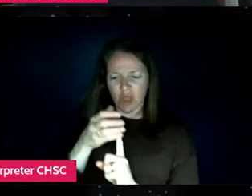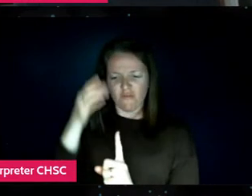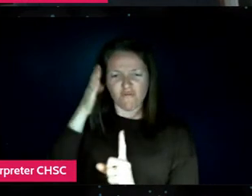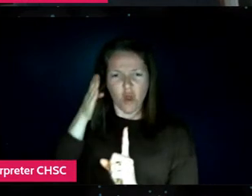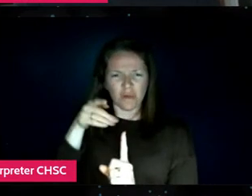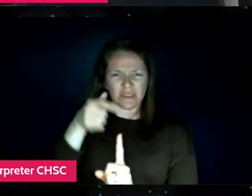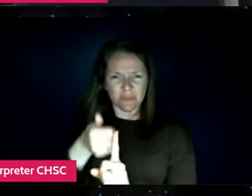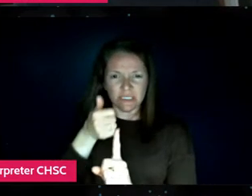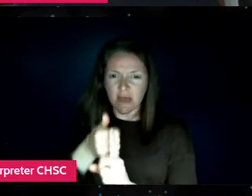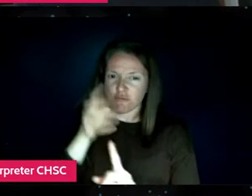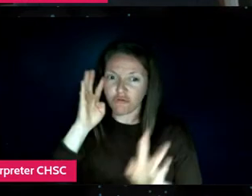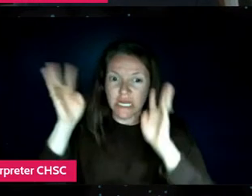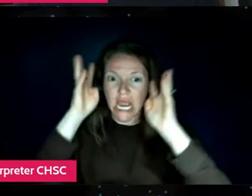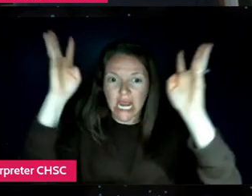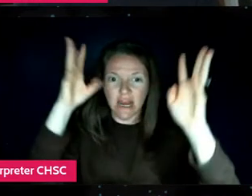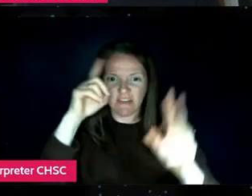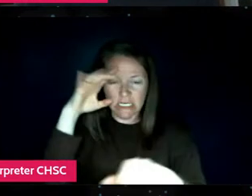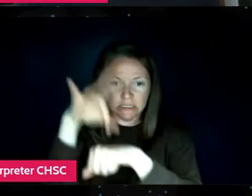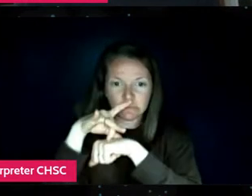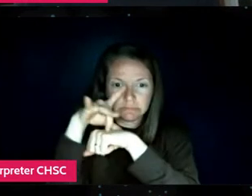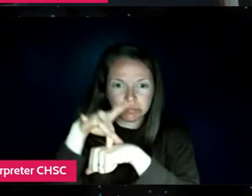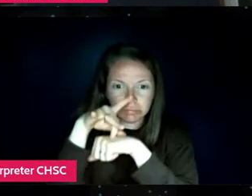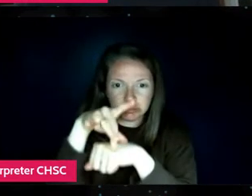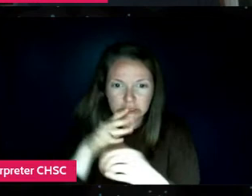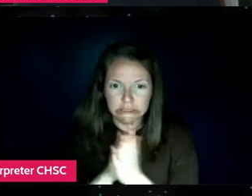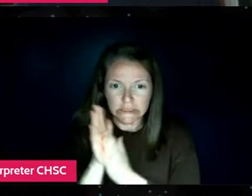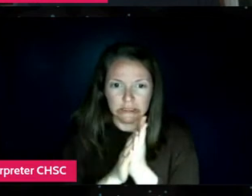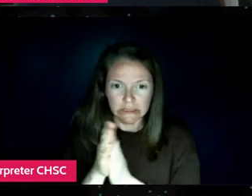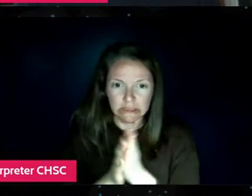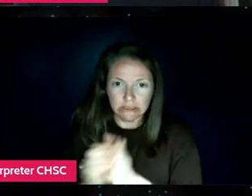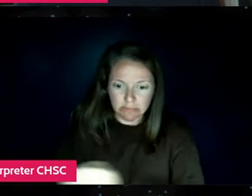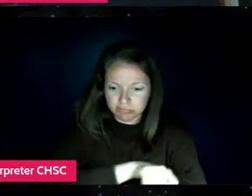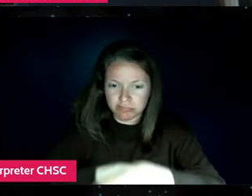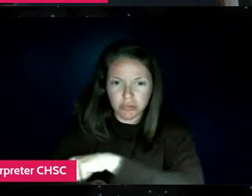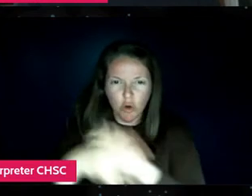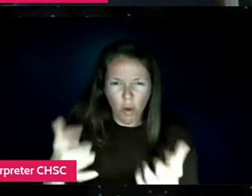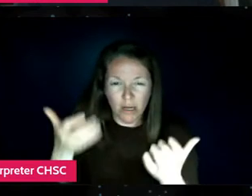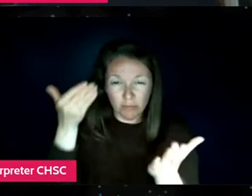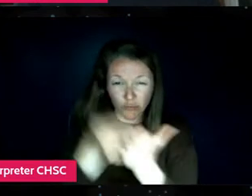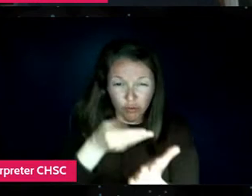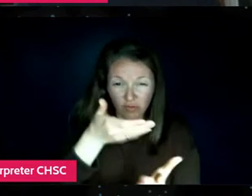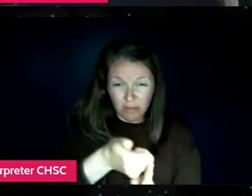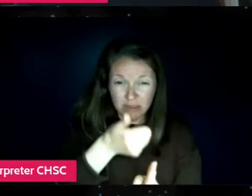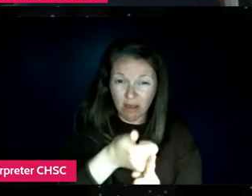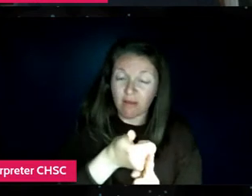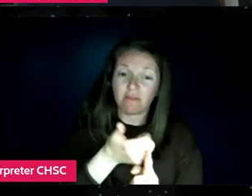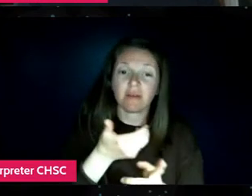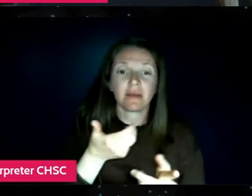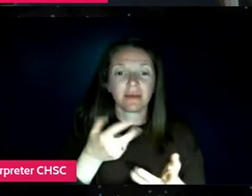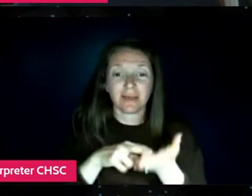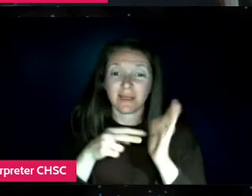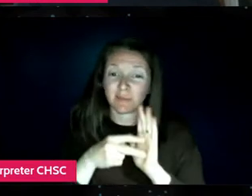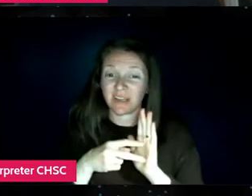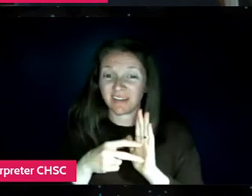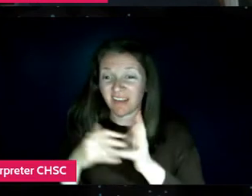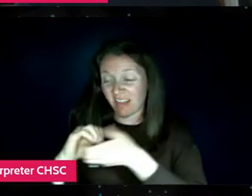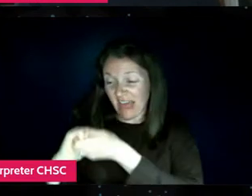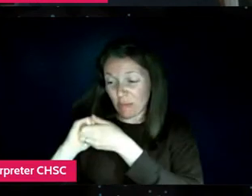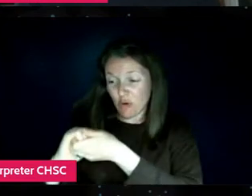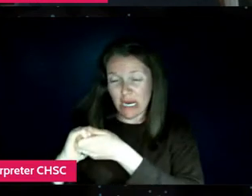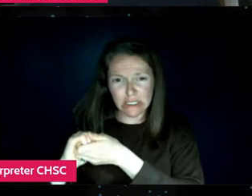being intensely obsessive and passionate and something to prove, oftentimes at the detriment of collaboration around him. I mean,